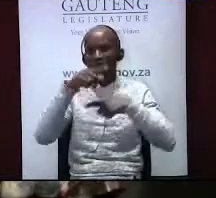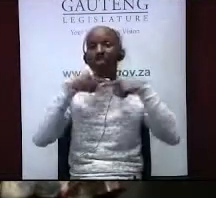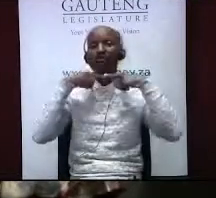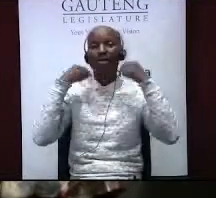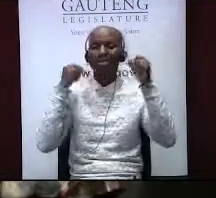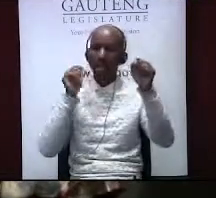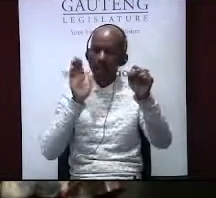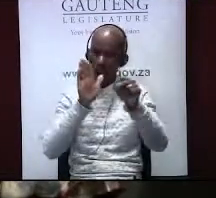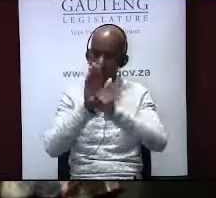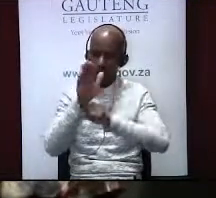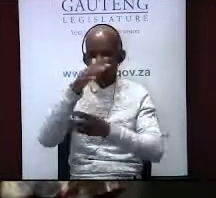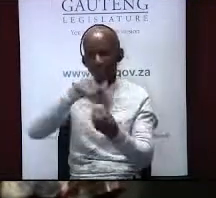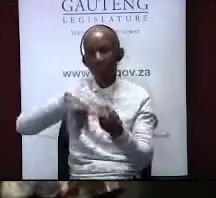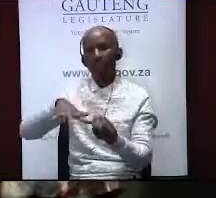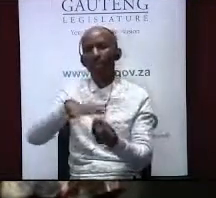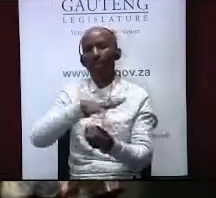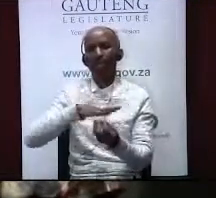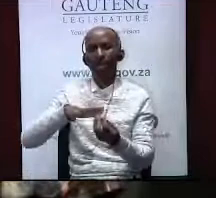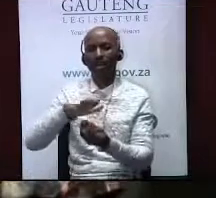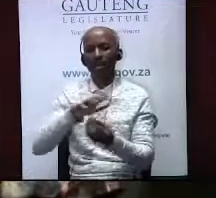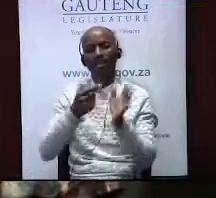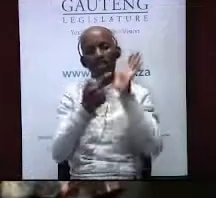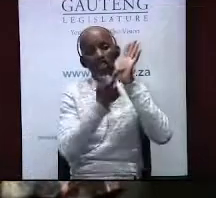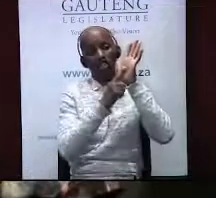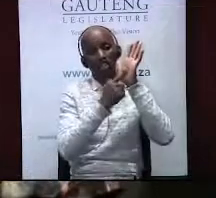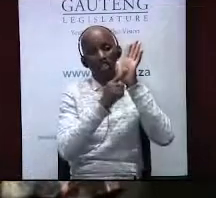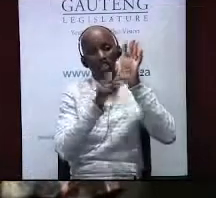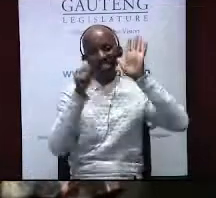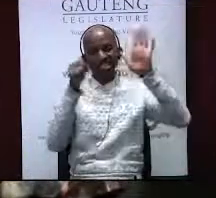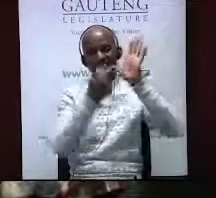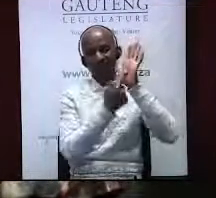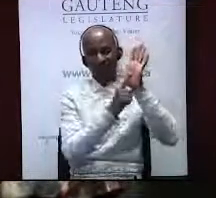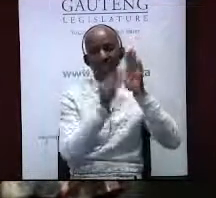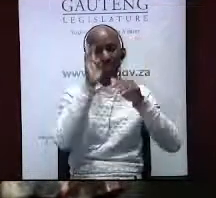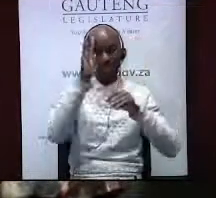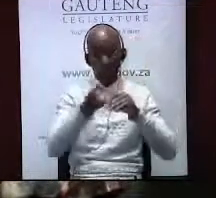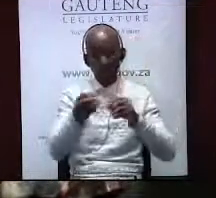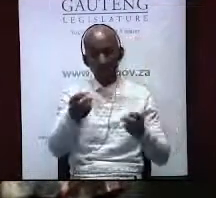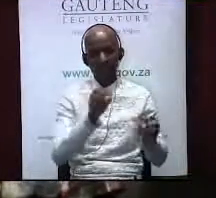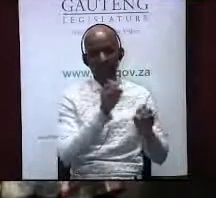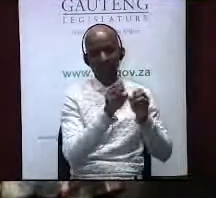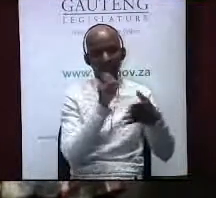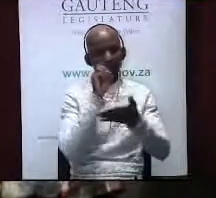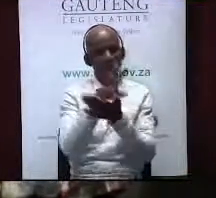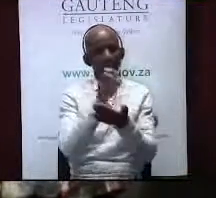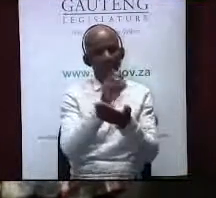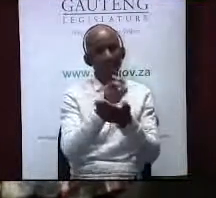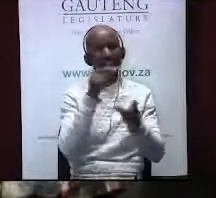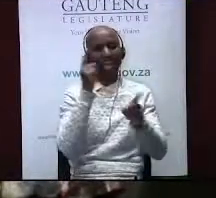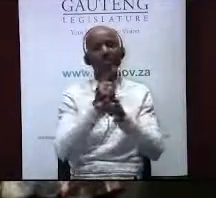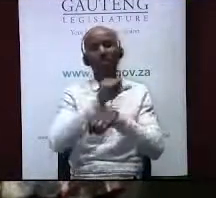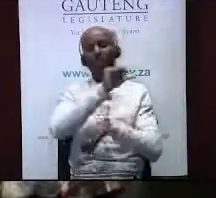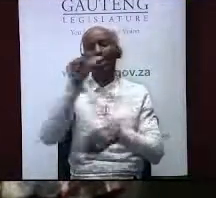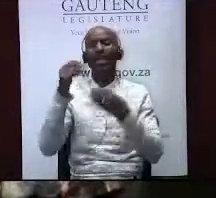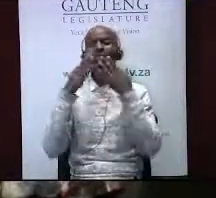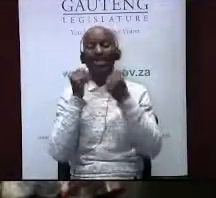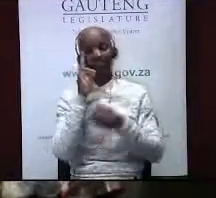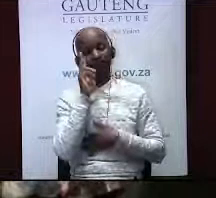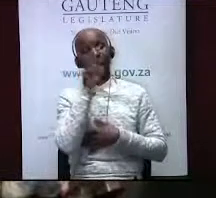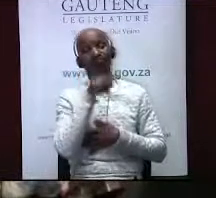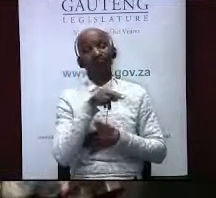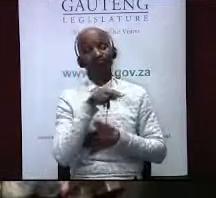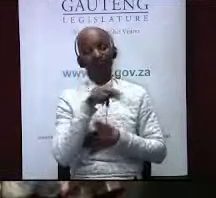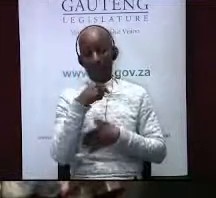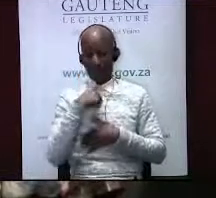a lot of families. Kidi film is 6, they will be coming every week. So please watch that.